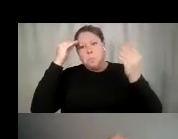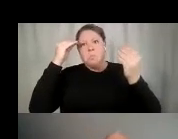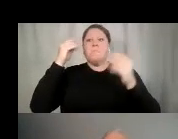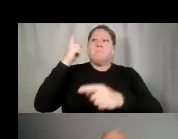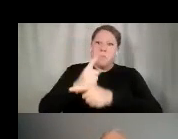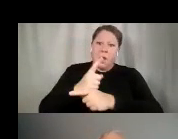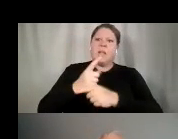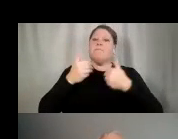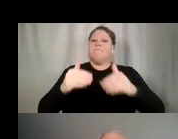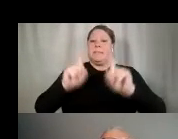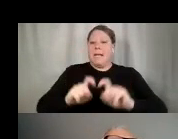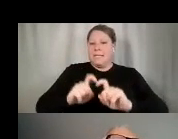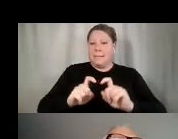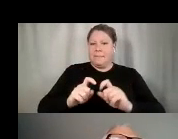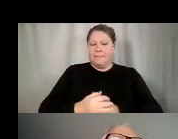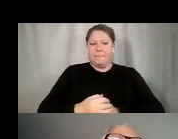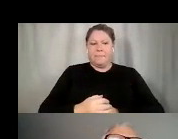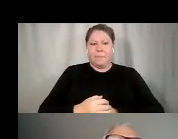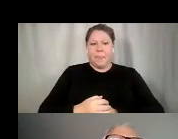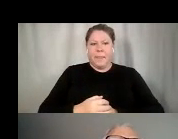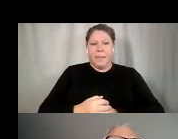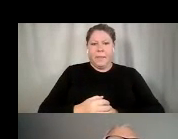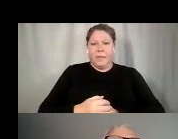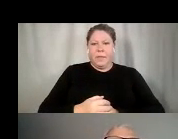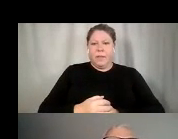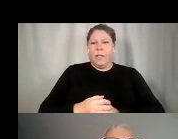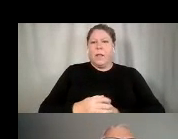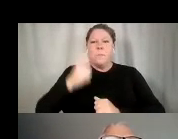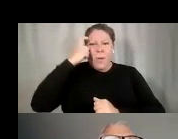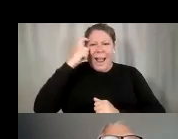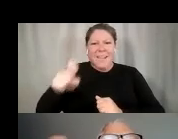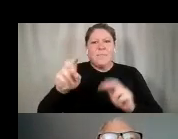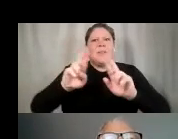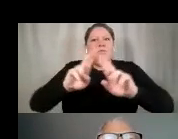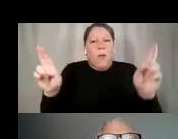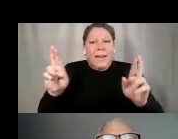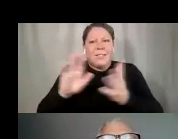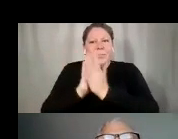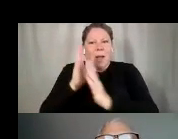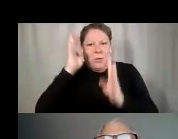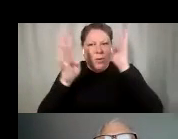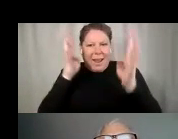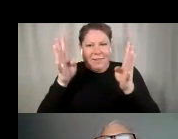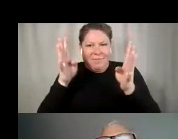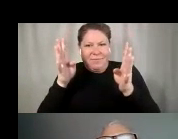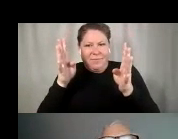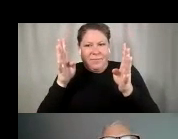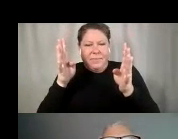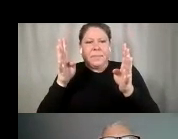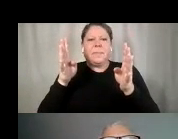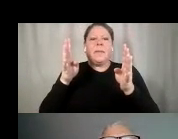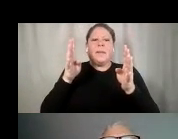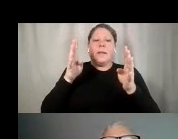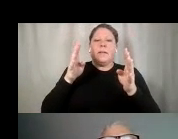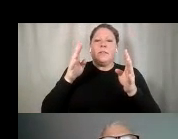So we have to prepare our brains for creativity. We have to get ready to think for creativity. And this is where I start to